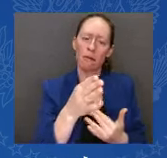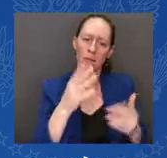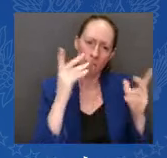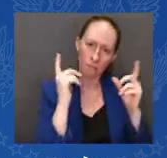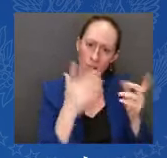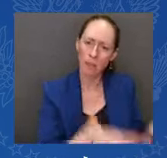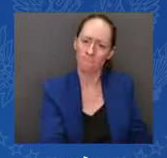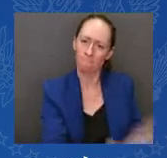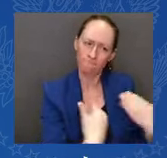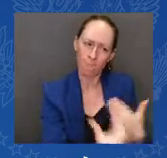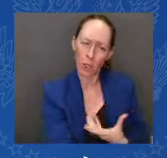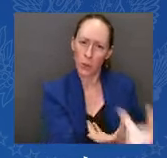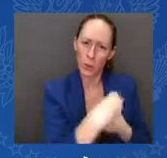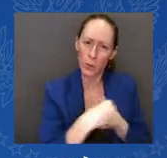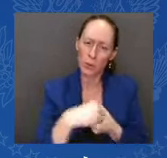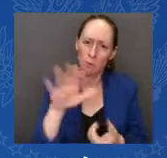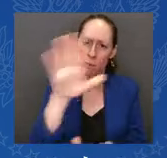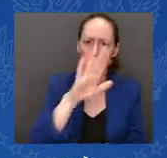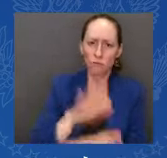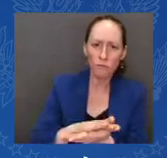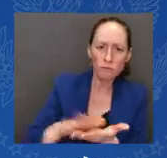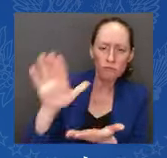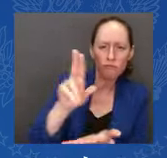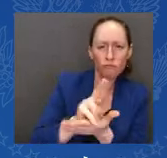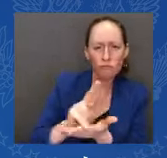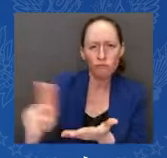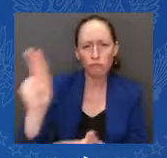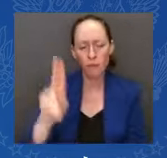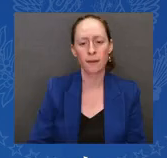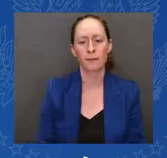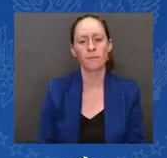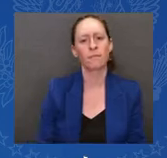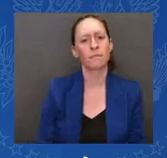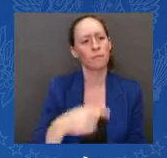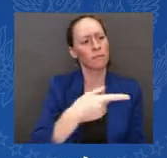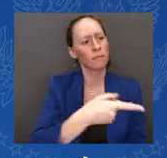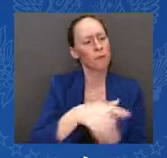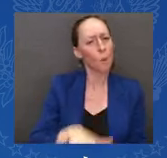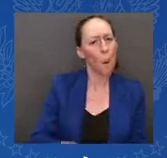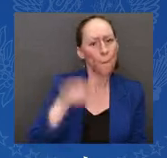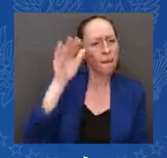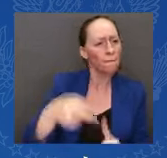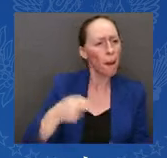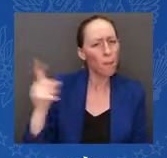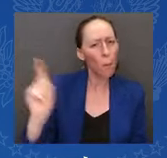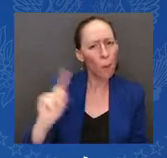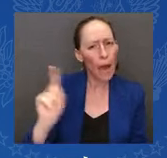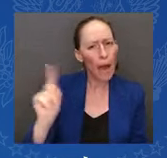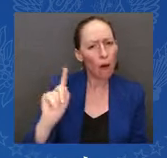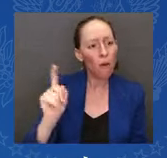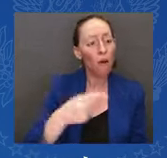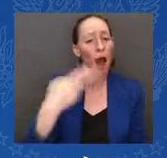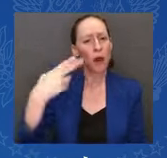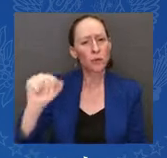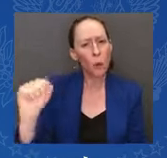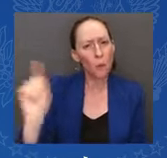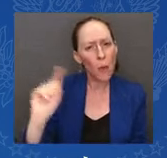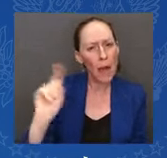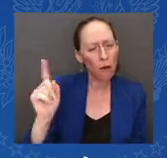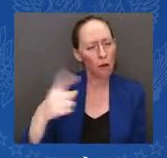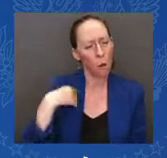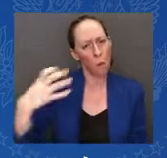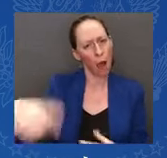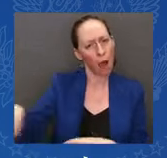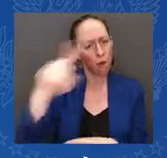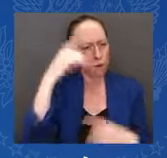each individual student has faced in life, including racial discrimination that individuals have faced in their own lives. The